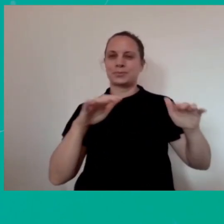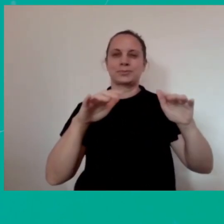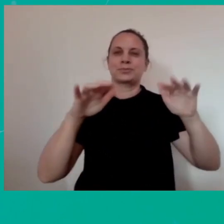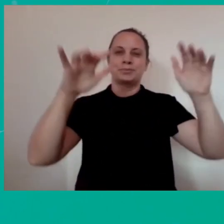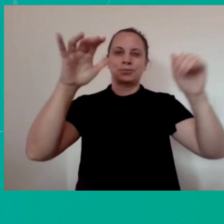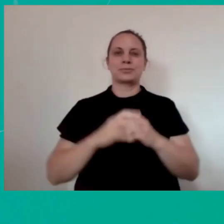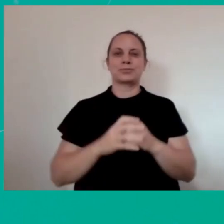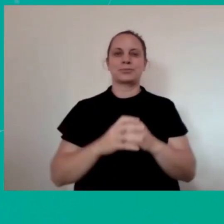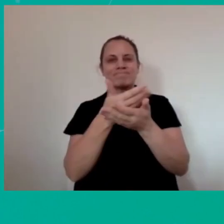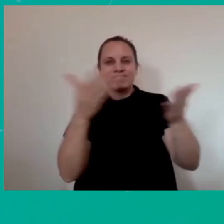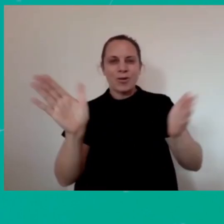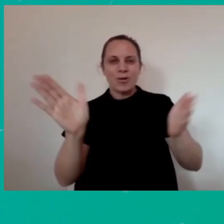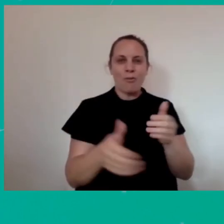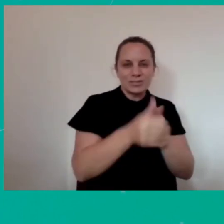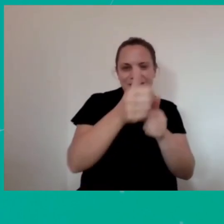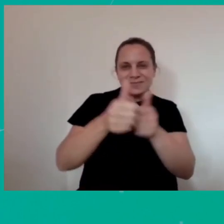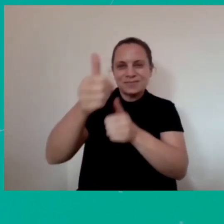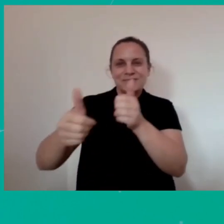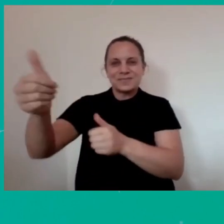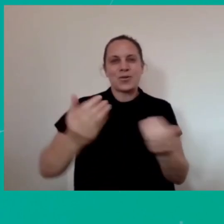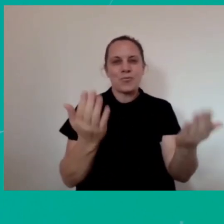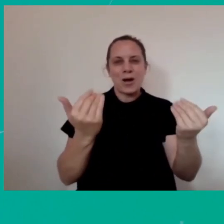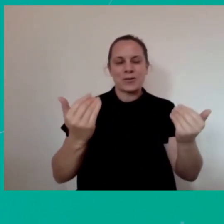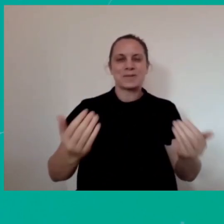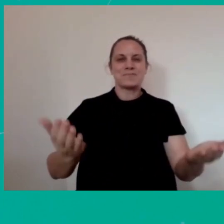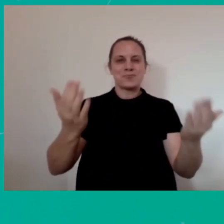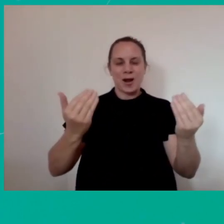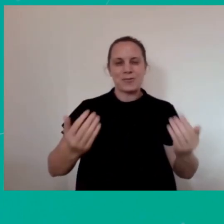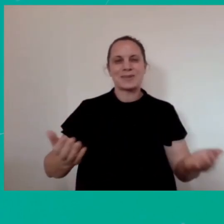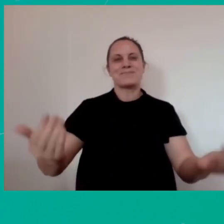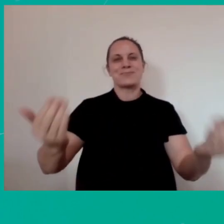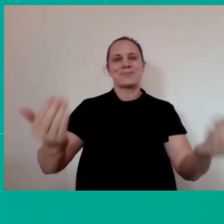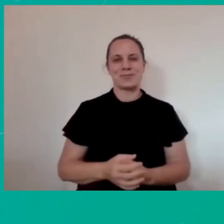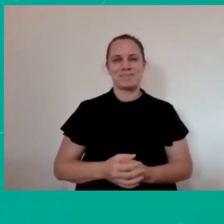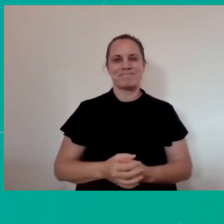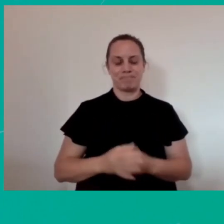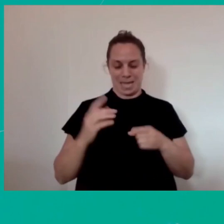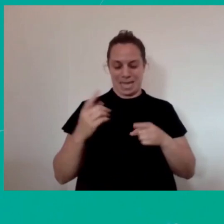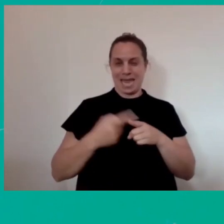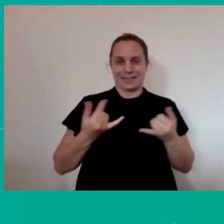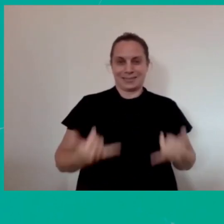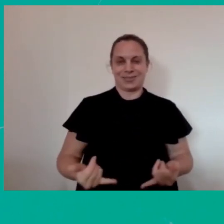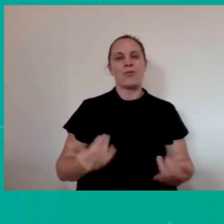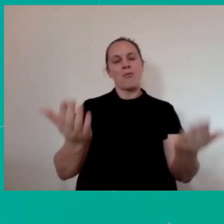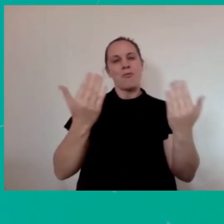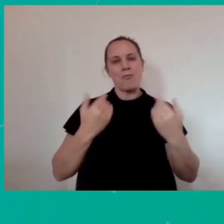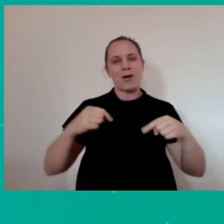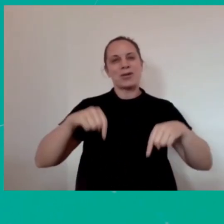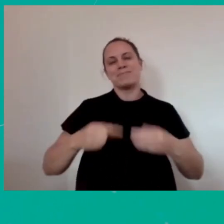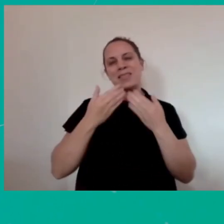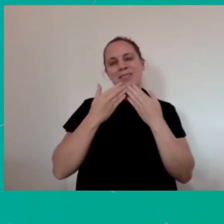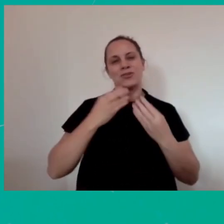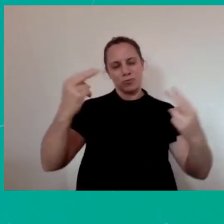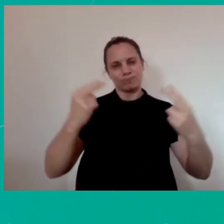mai, kake mai, haere mai. Thank you all for coming to the launch of these two reports. Acting now